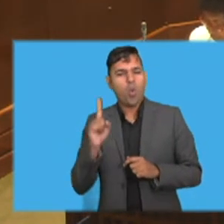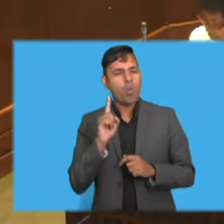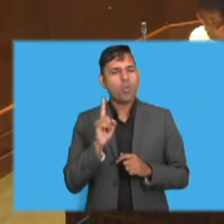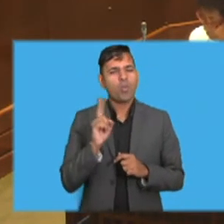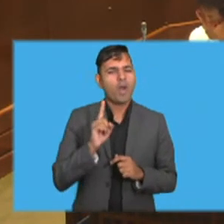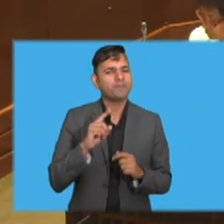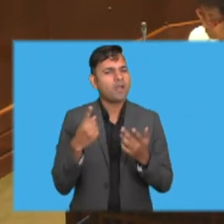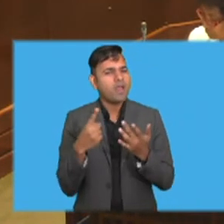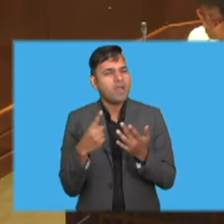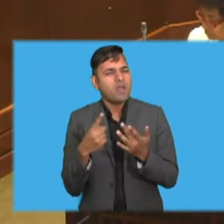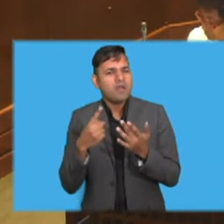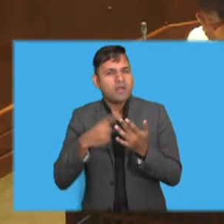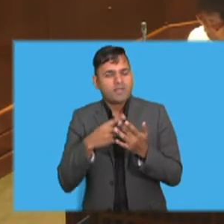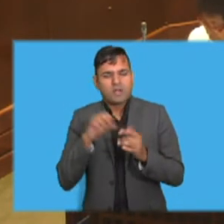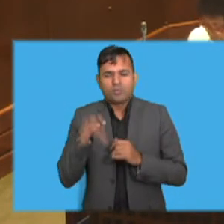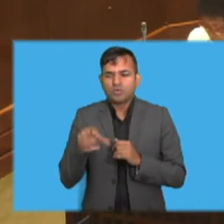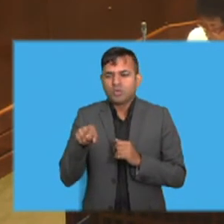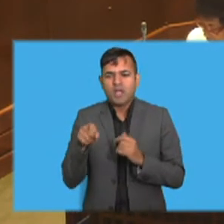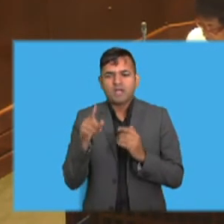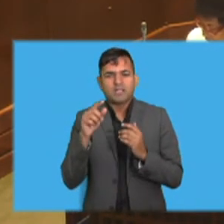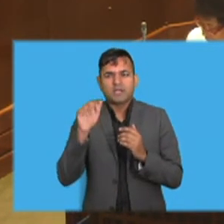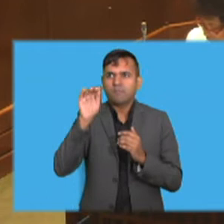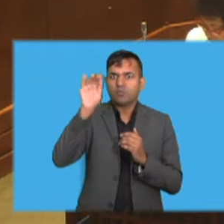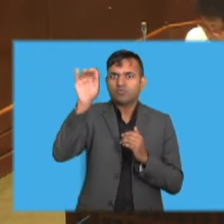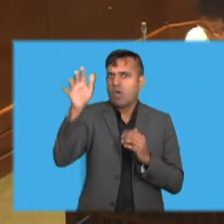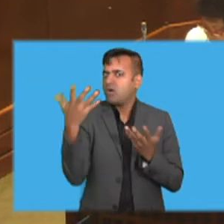Prime Minister have to stop any future coup?